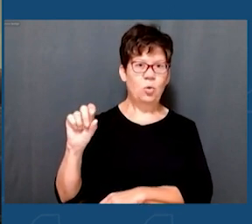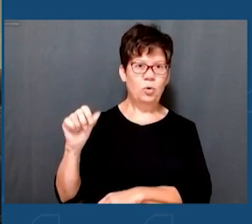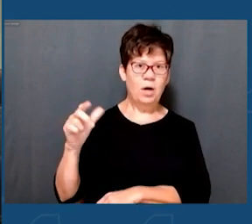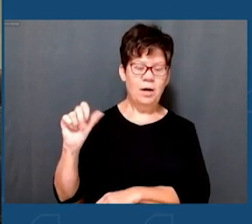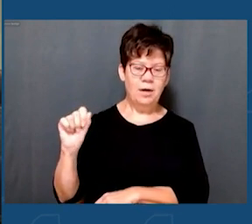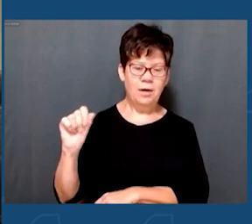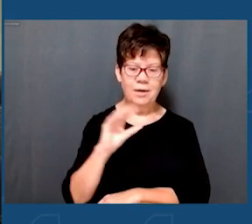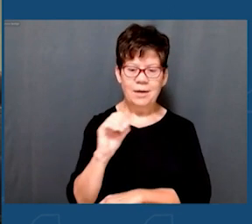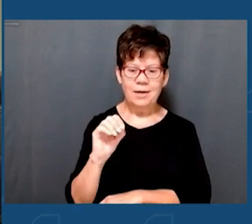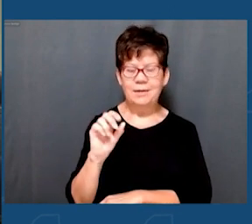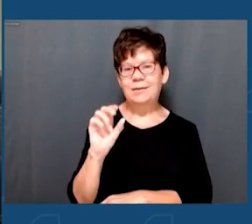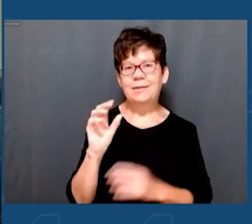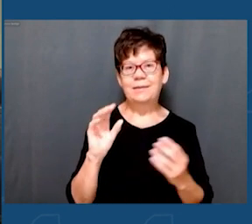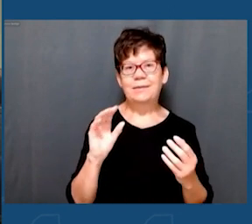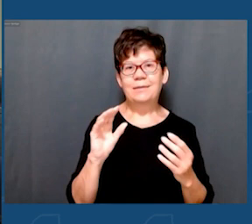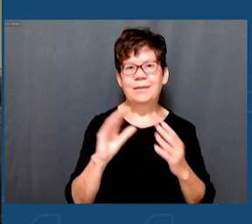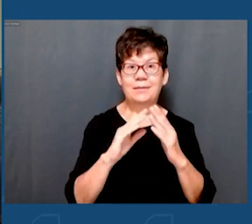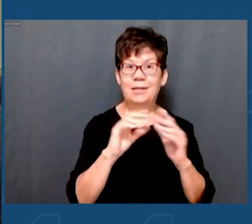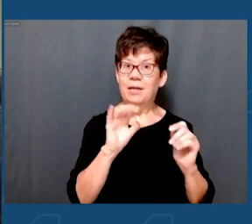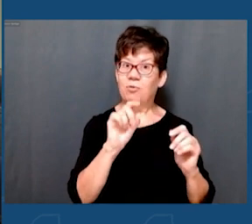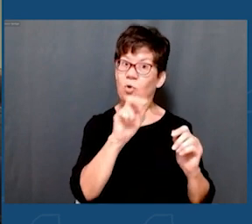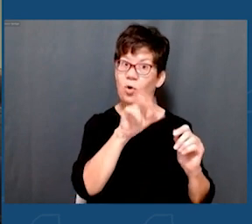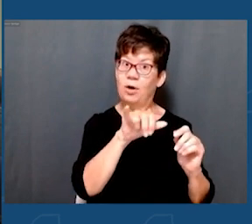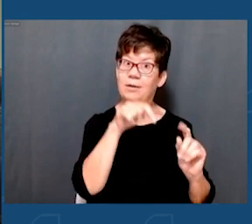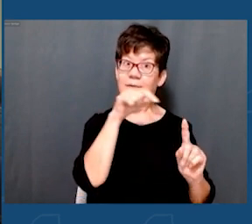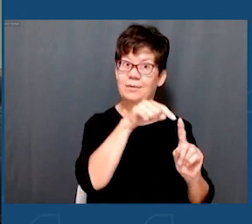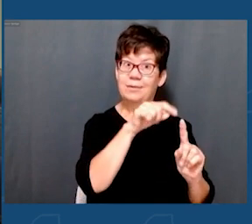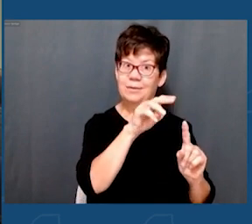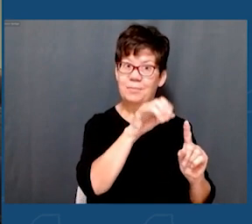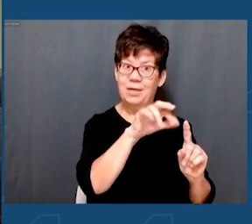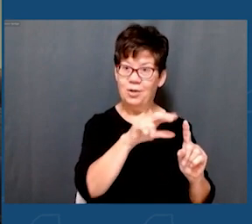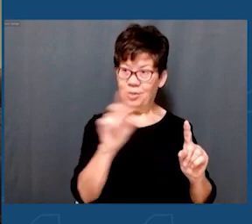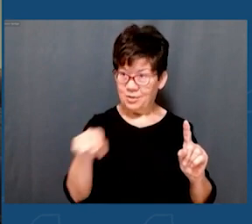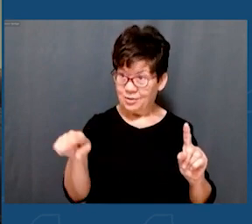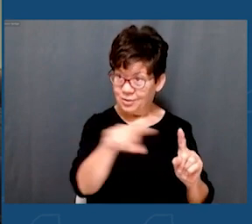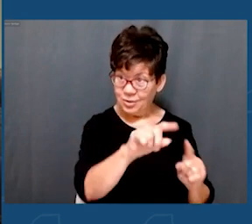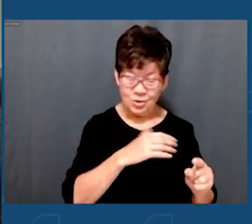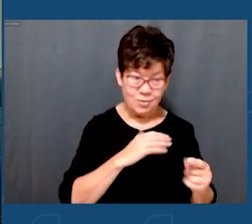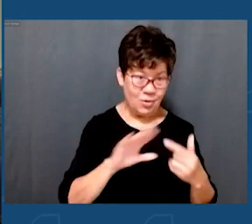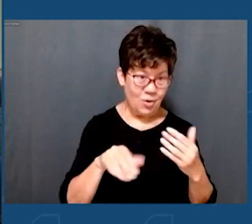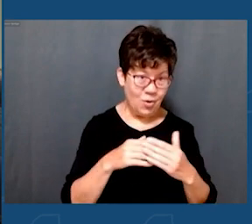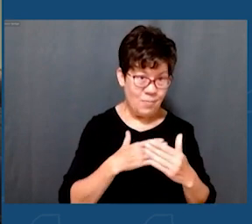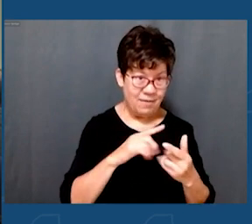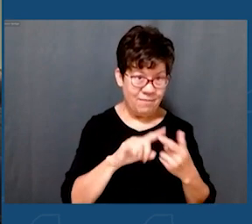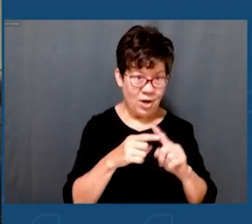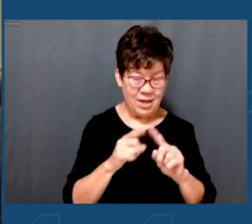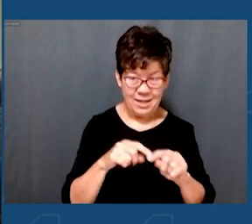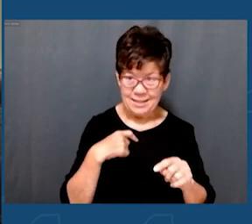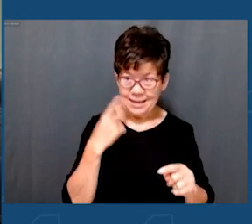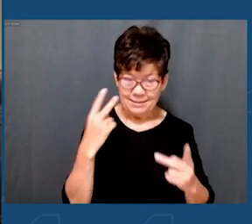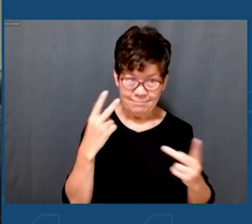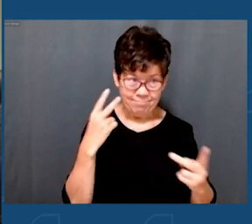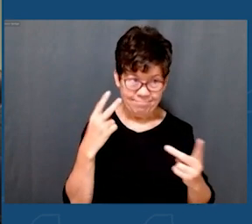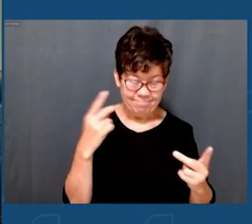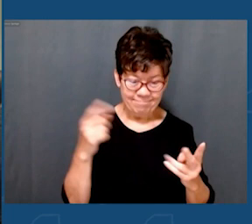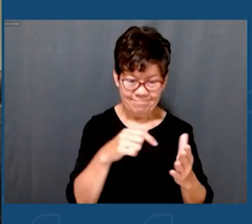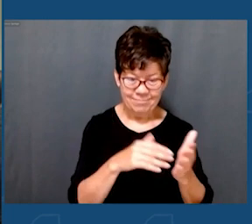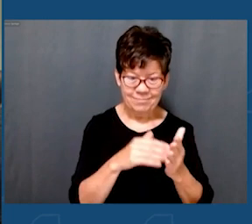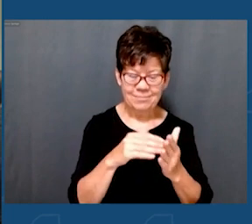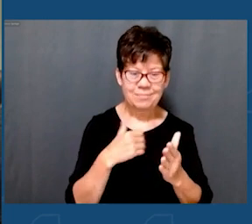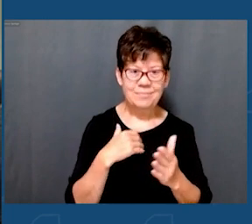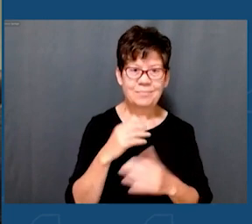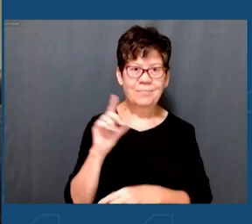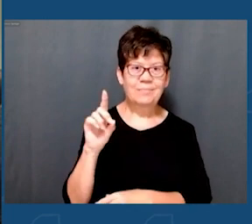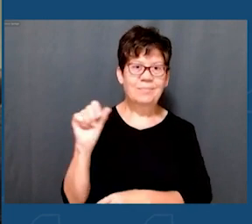where I frequent these Saturday markets. So you're all my friends. I see you often, many in your communities. Also have our District Attorney, Bob Carney